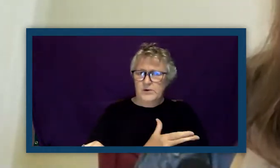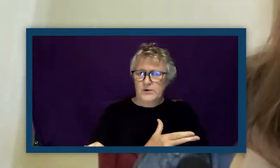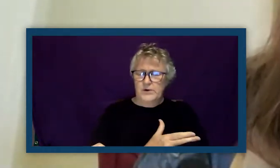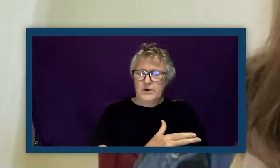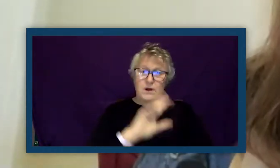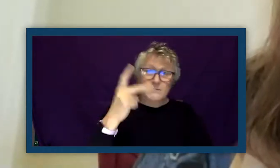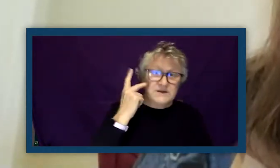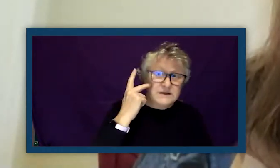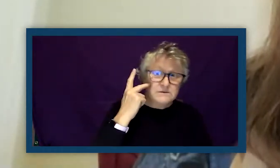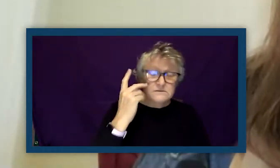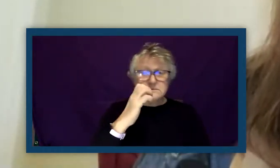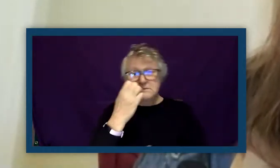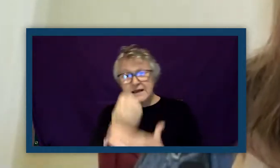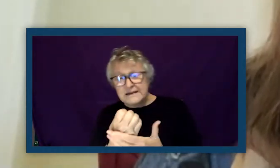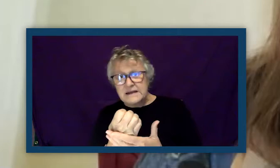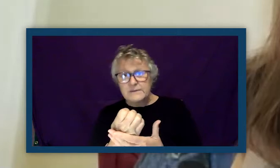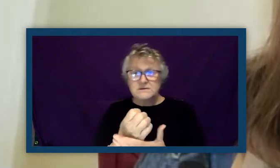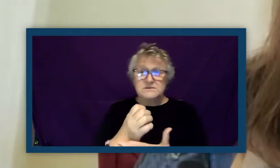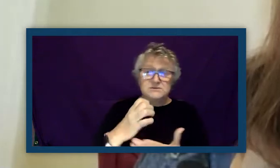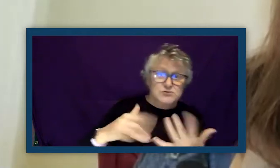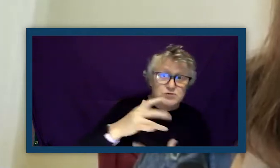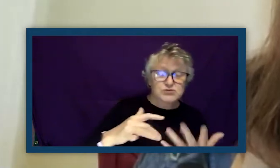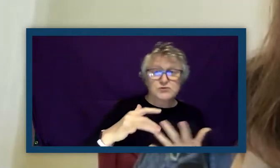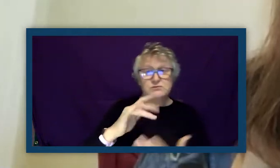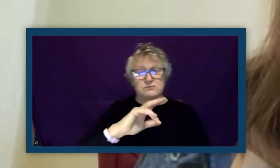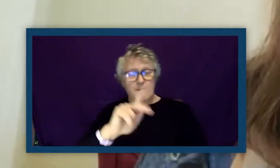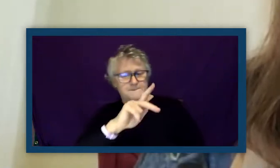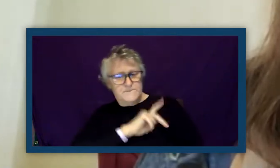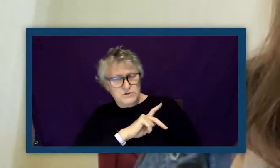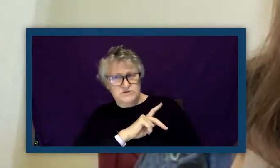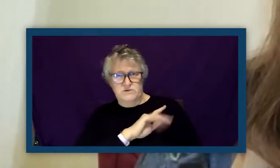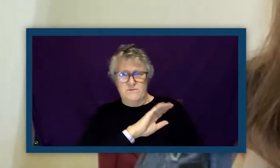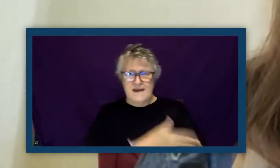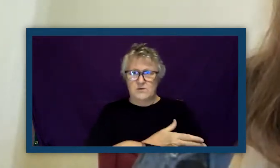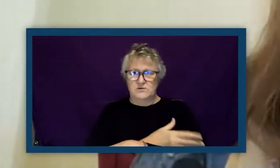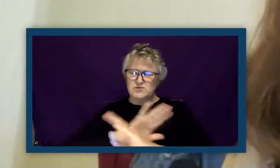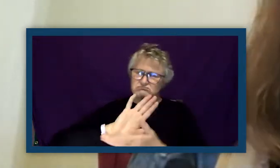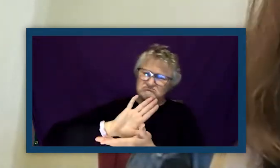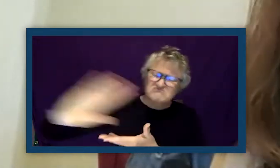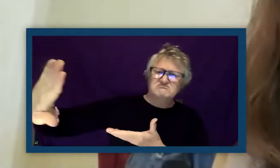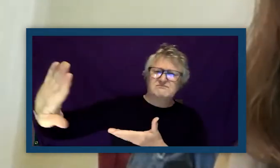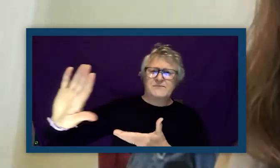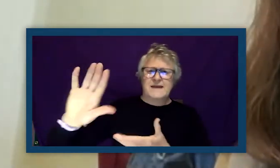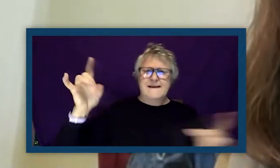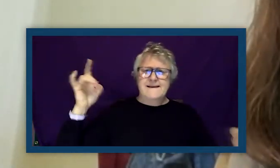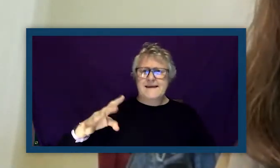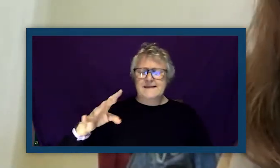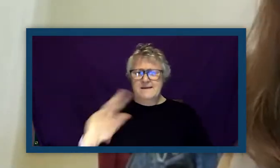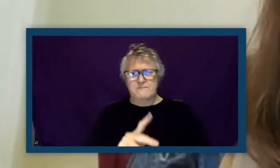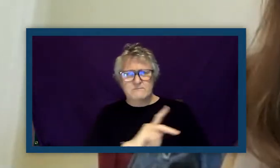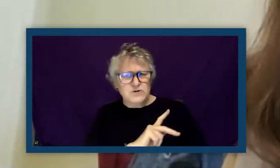social, multi-generational, and personal power to fight back hate and discrimination. And how do we build that collective